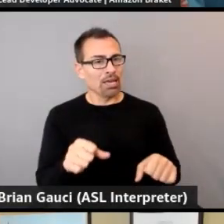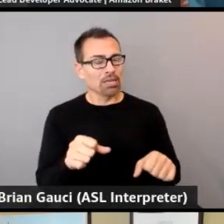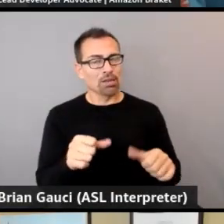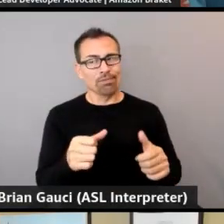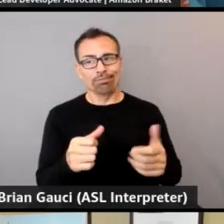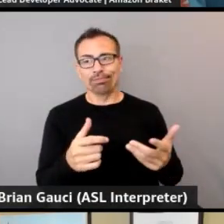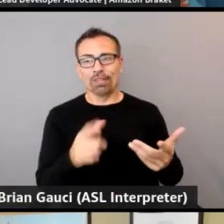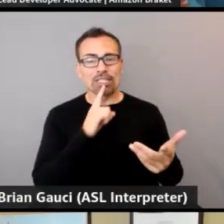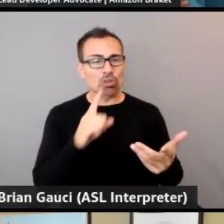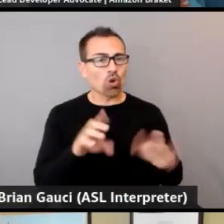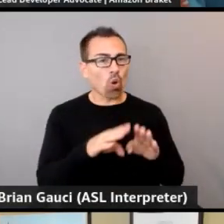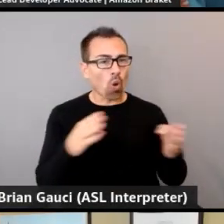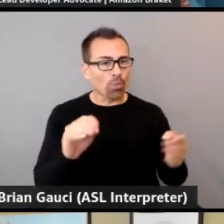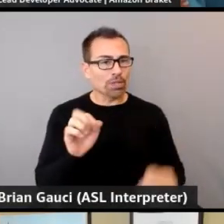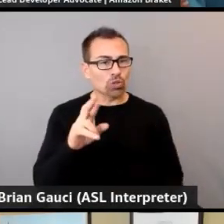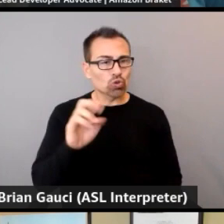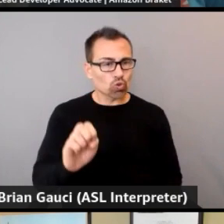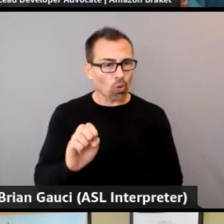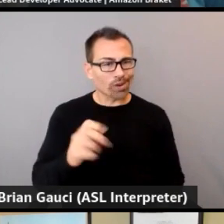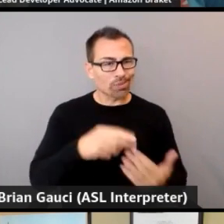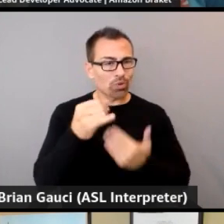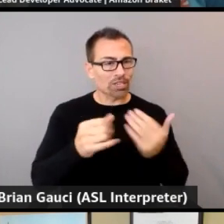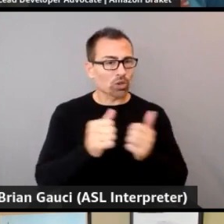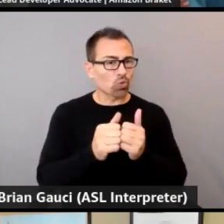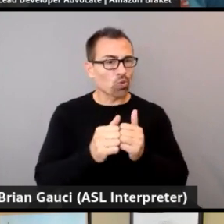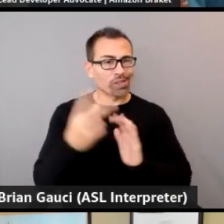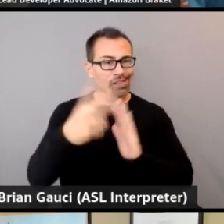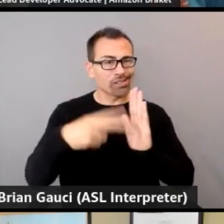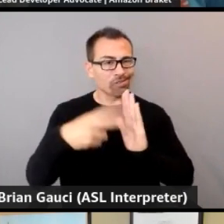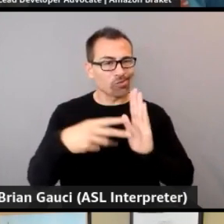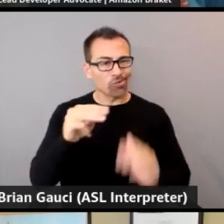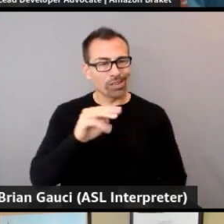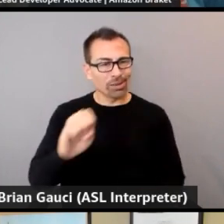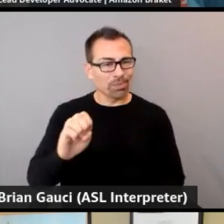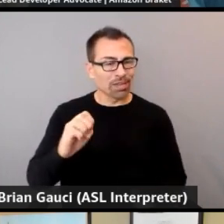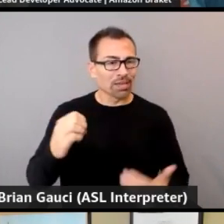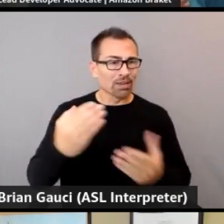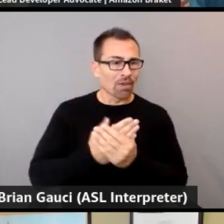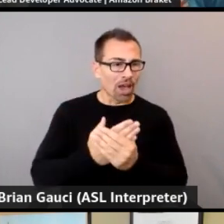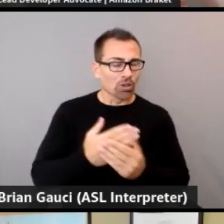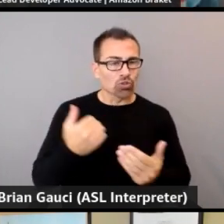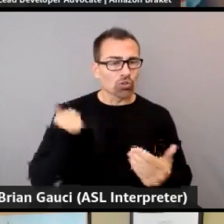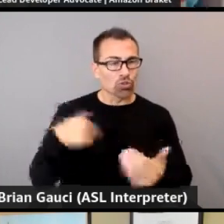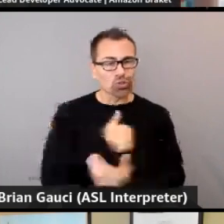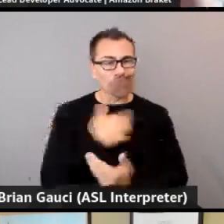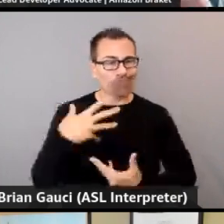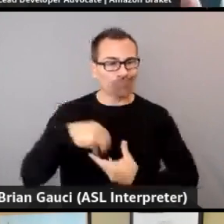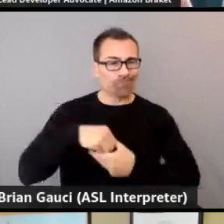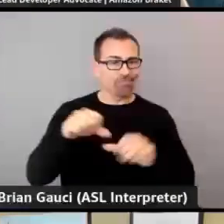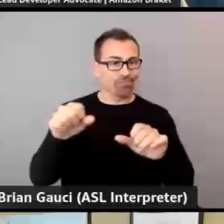is there an open source project with a README file on GitHub that we can get involved? So